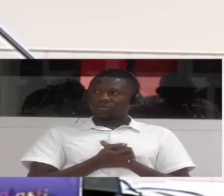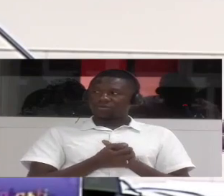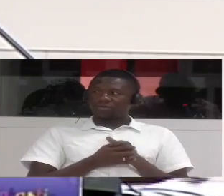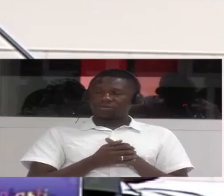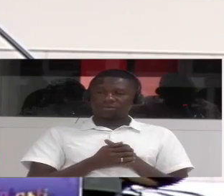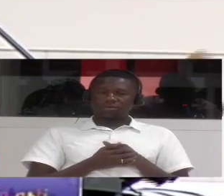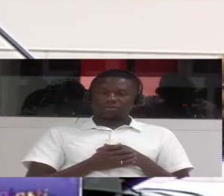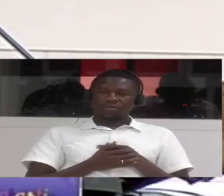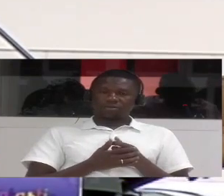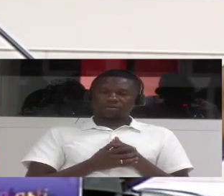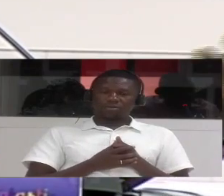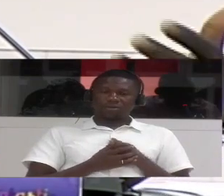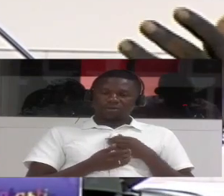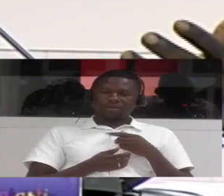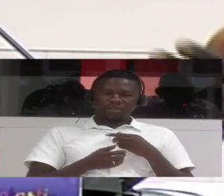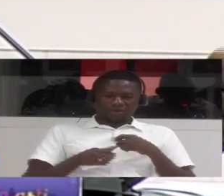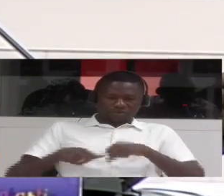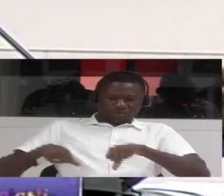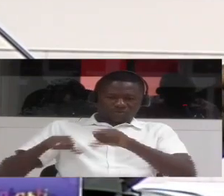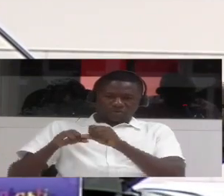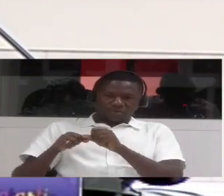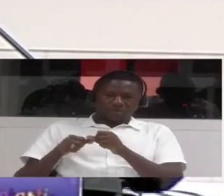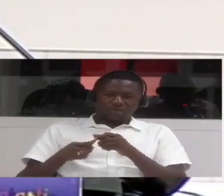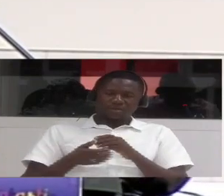an unlikely corner, that is